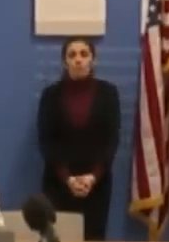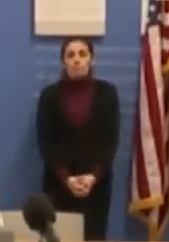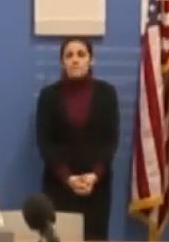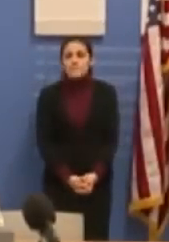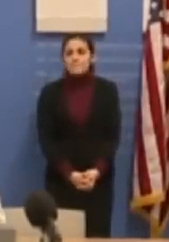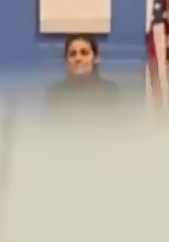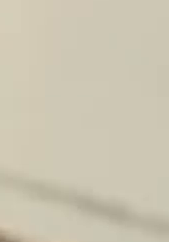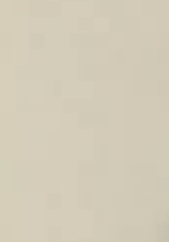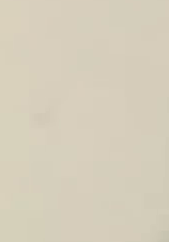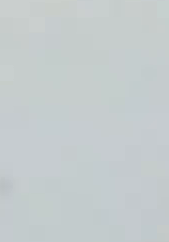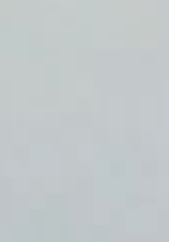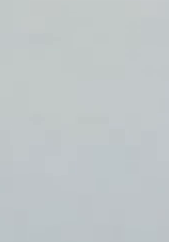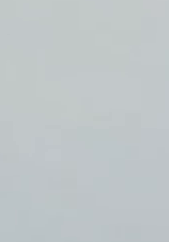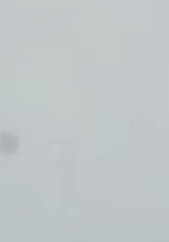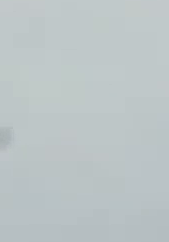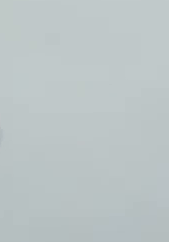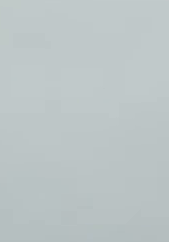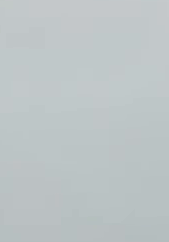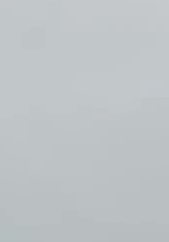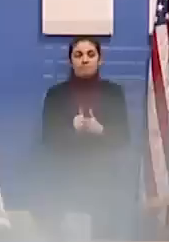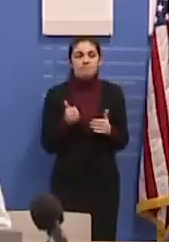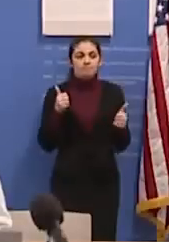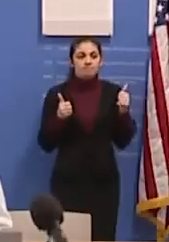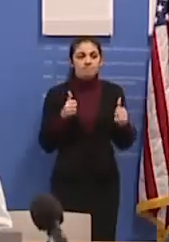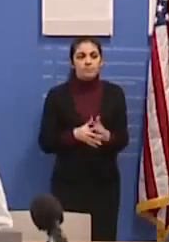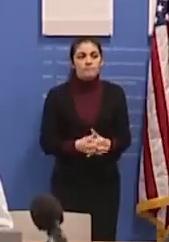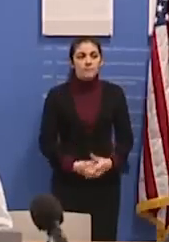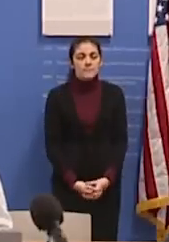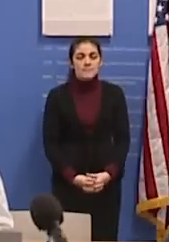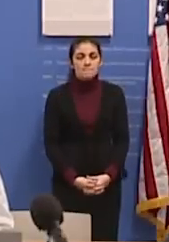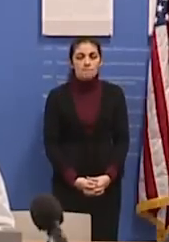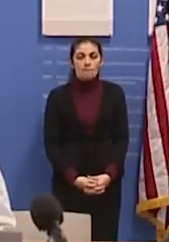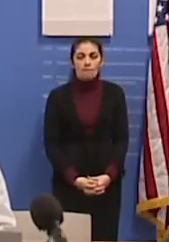I'll wait until you guys give me the thumbs up across the room.